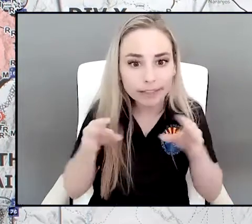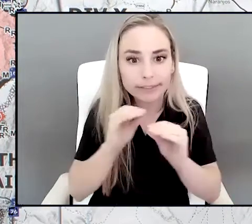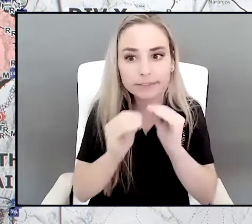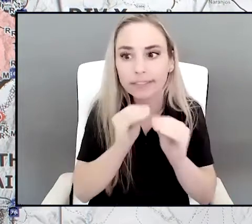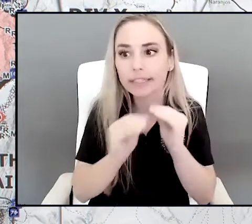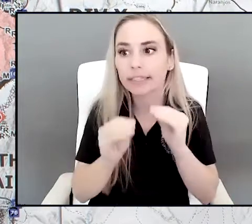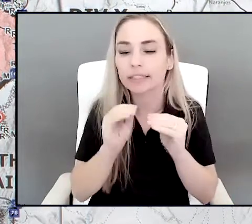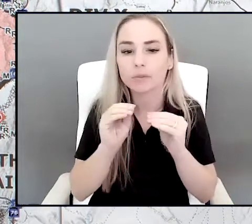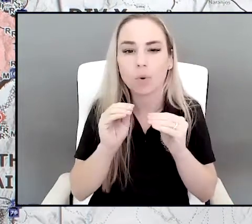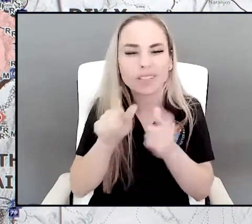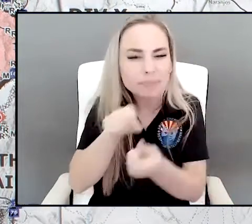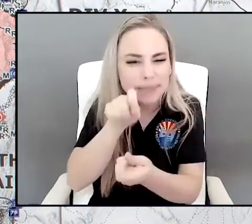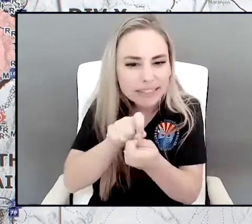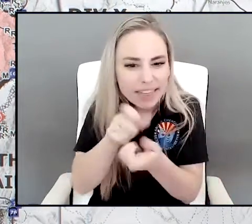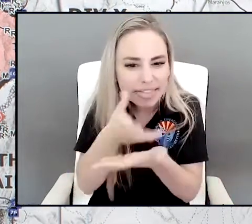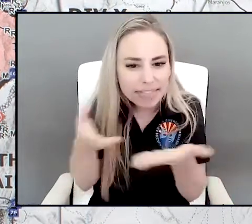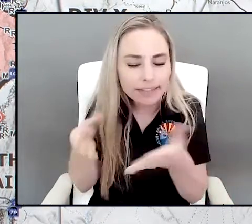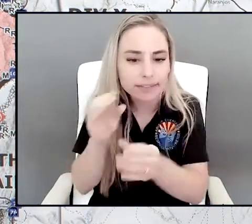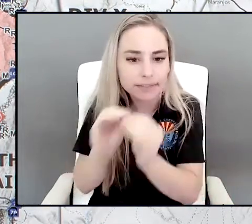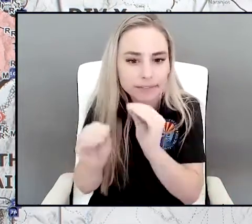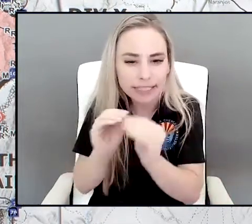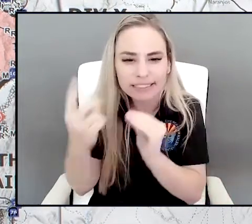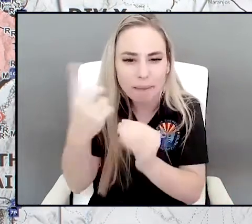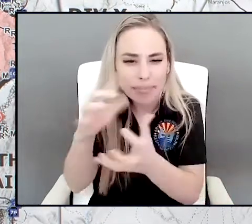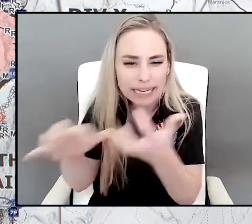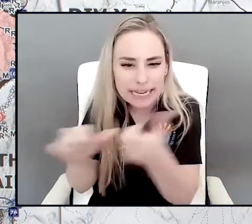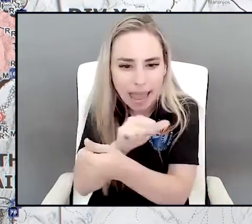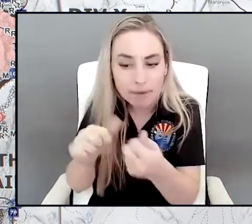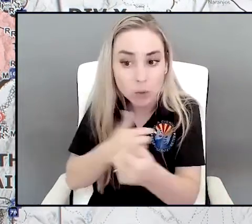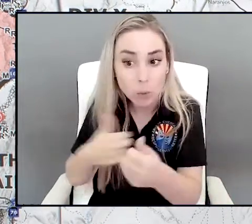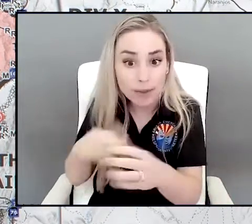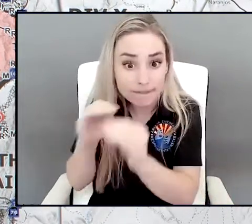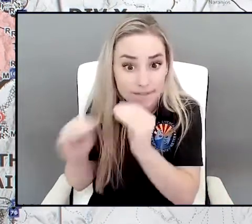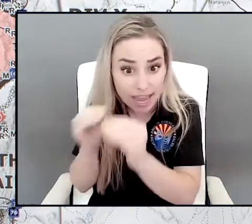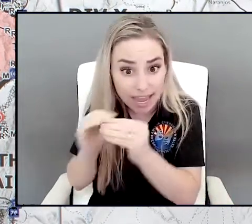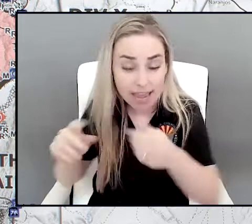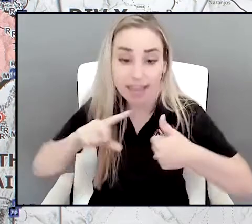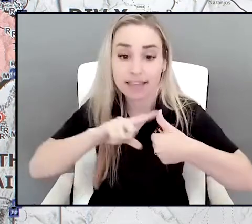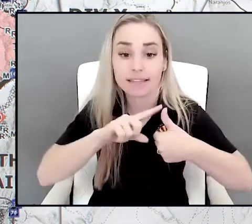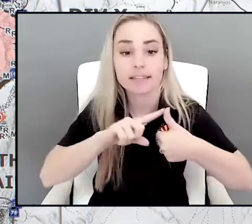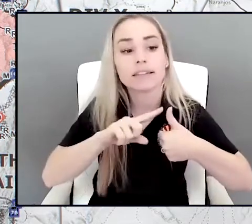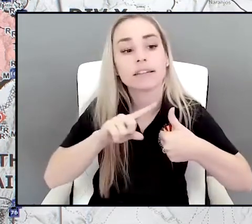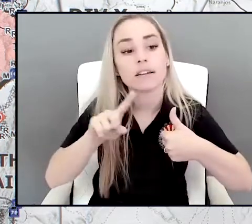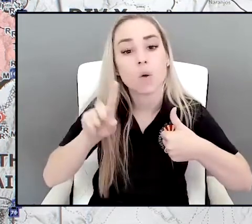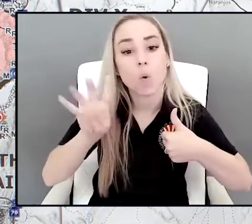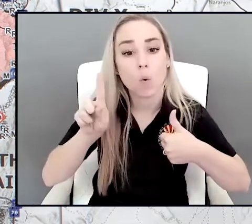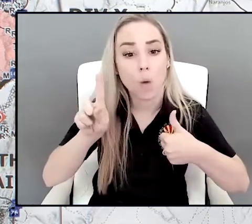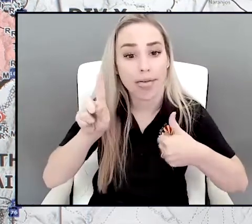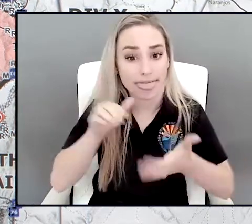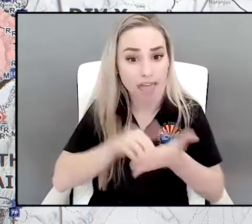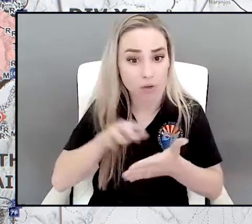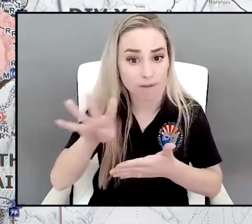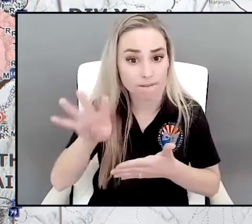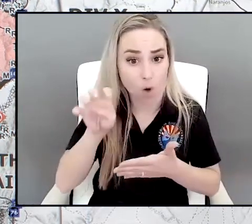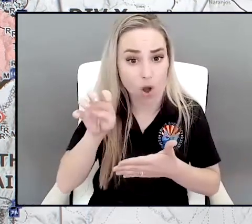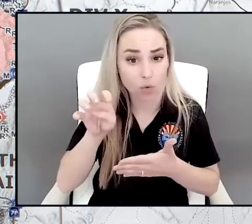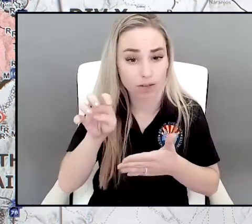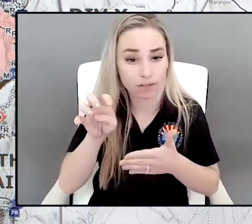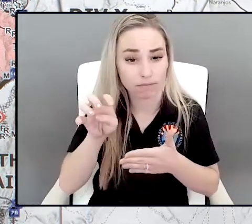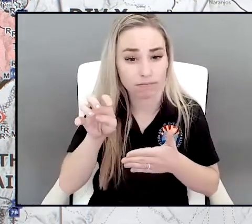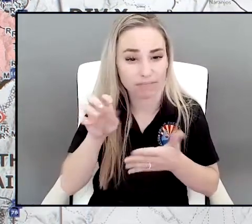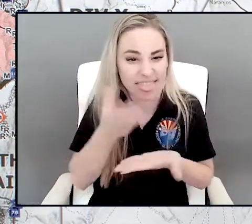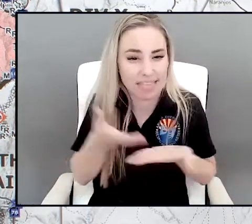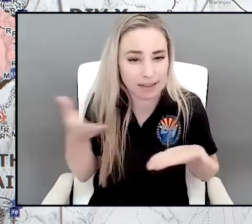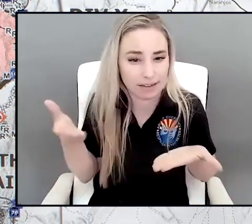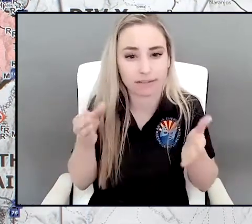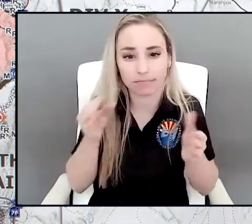or individual locations that there was something damaged that needs to be repaired. There's 1,400 of those